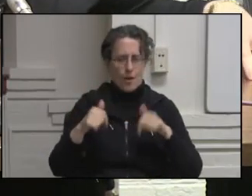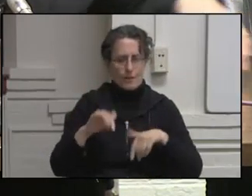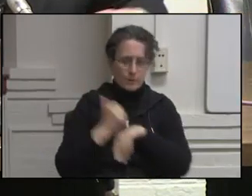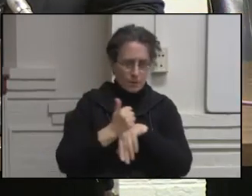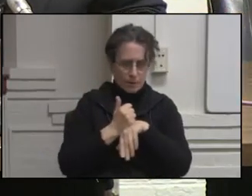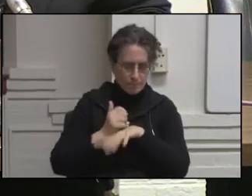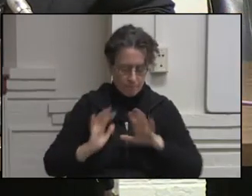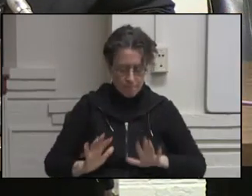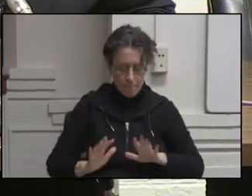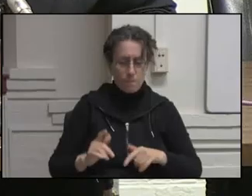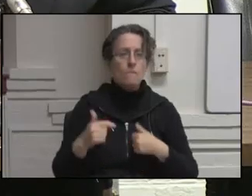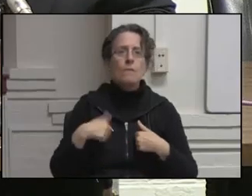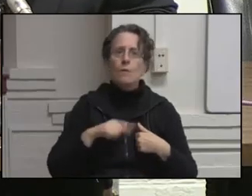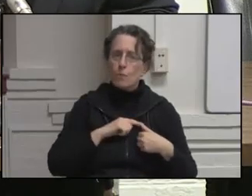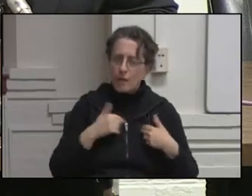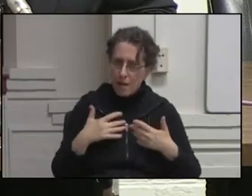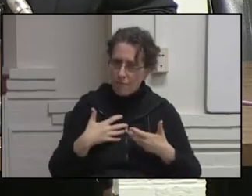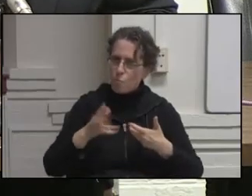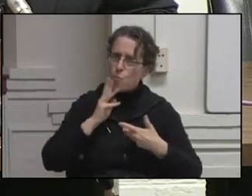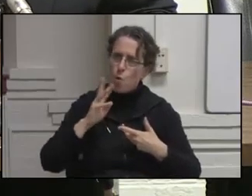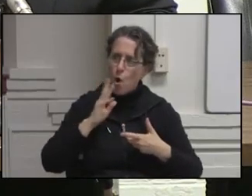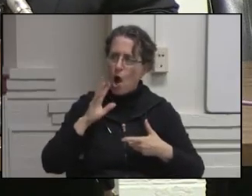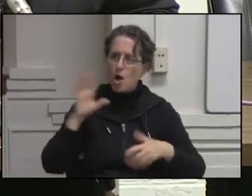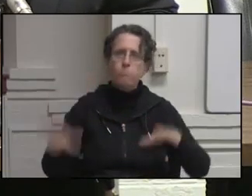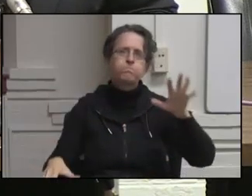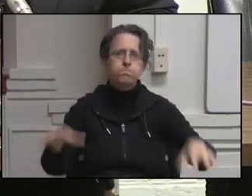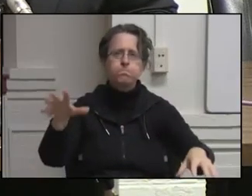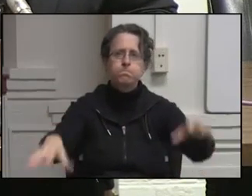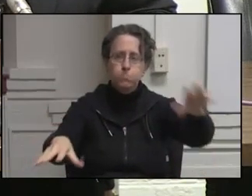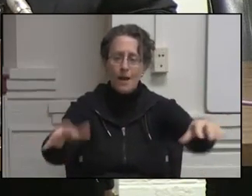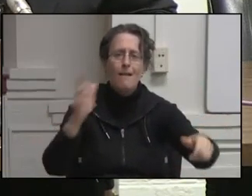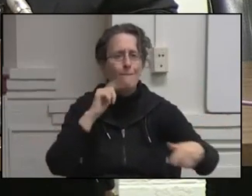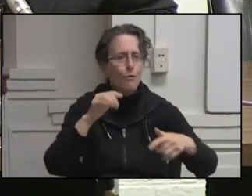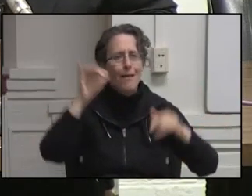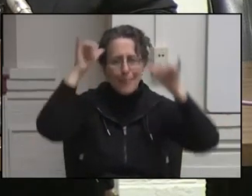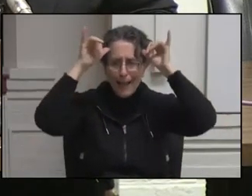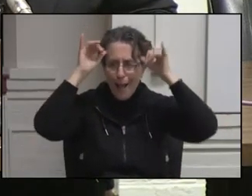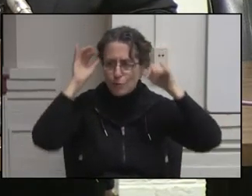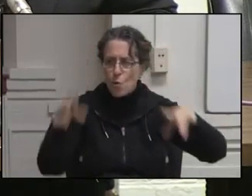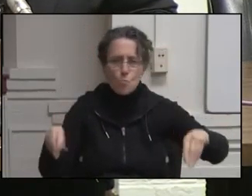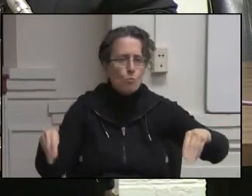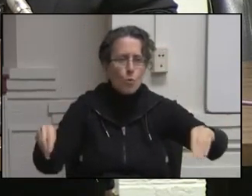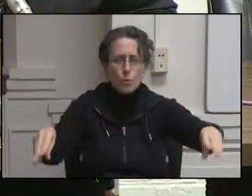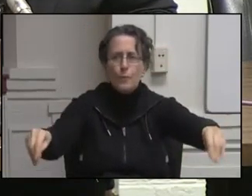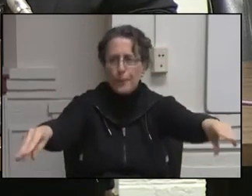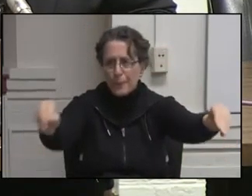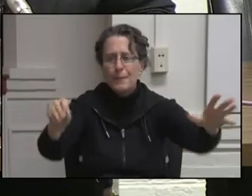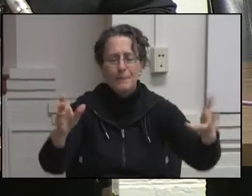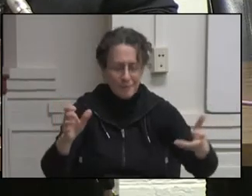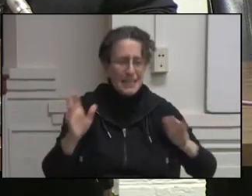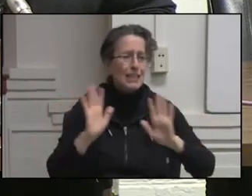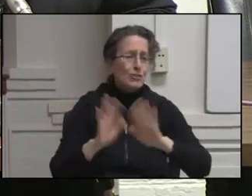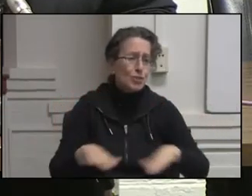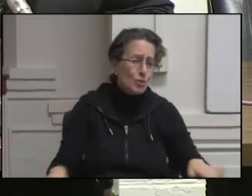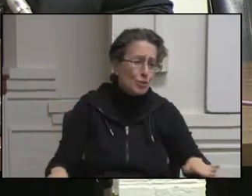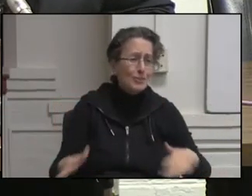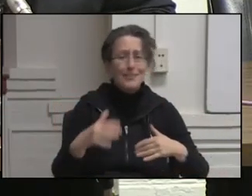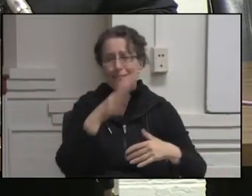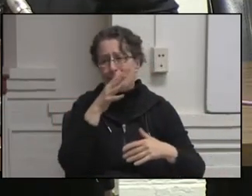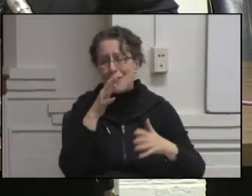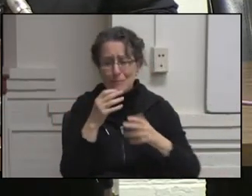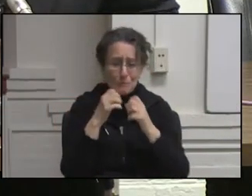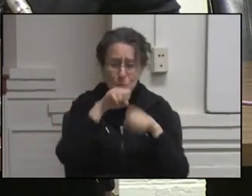water, with food. You see how much the farmers and the children love the animals. They brush them, they